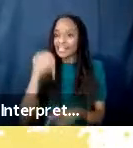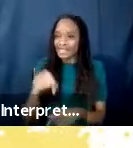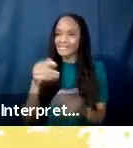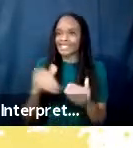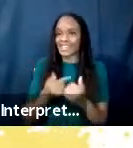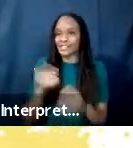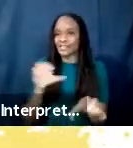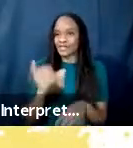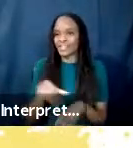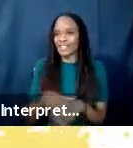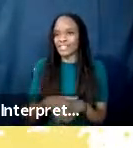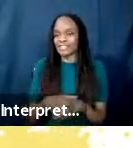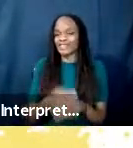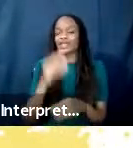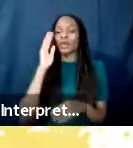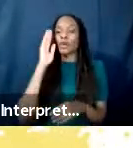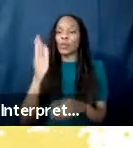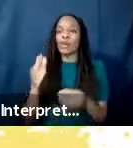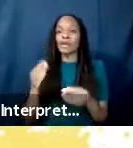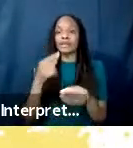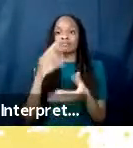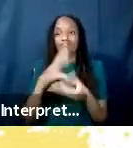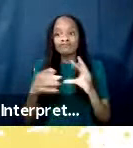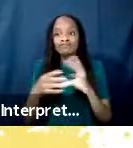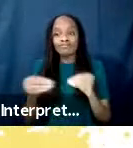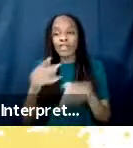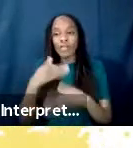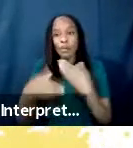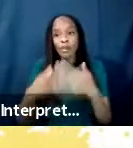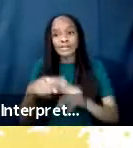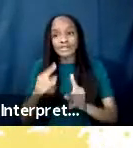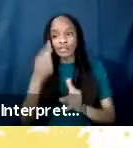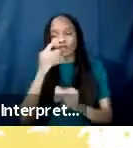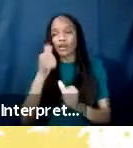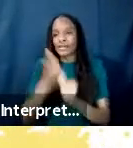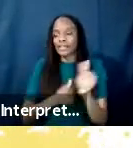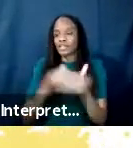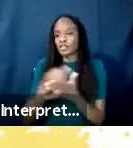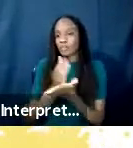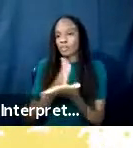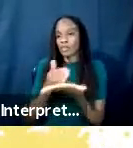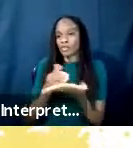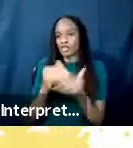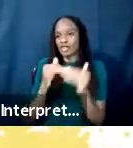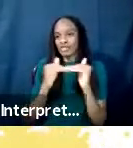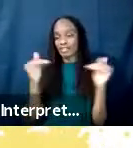going to mention that the process is a little different for different budget levels. We acknowledge,